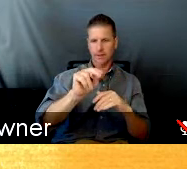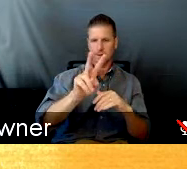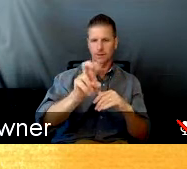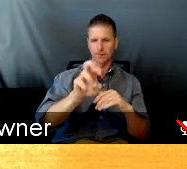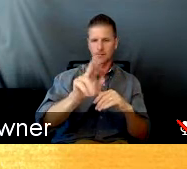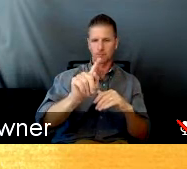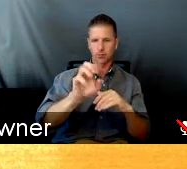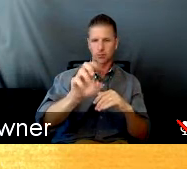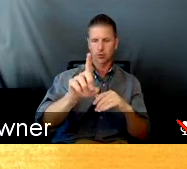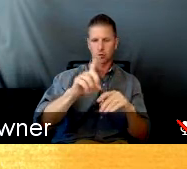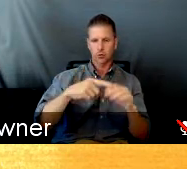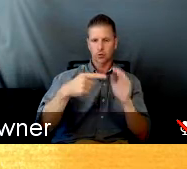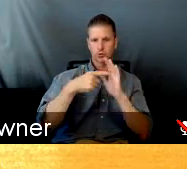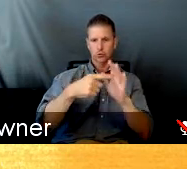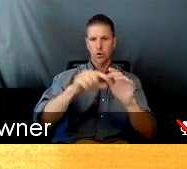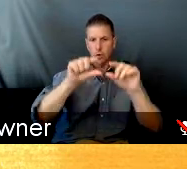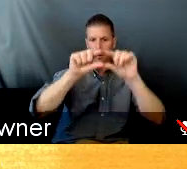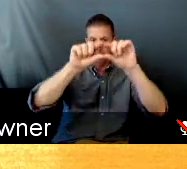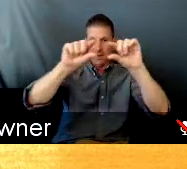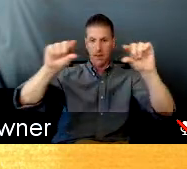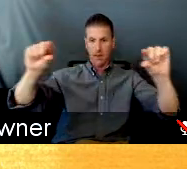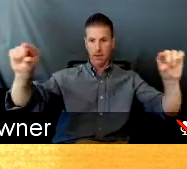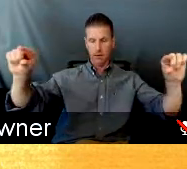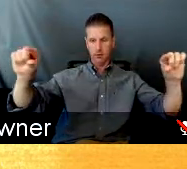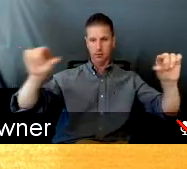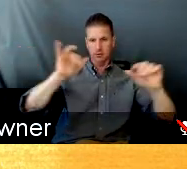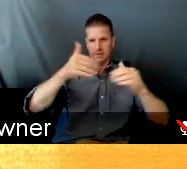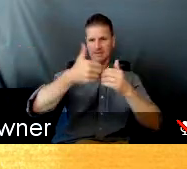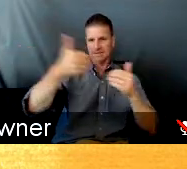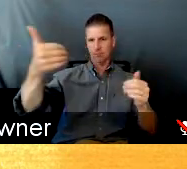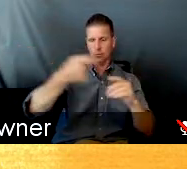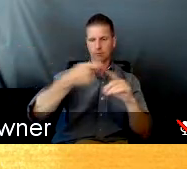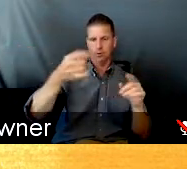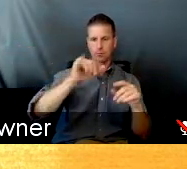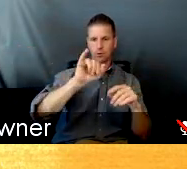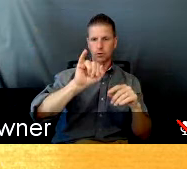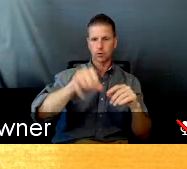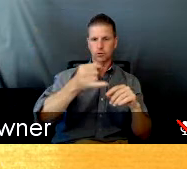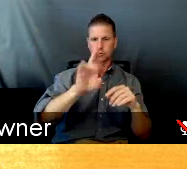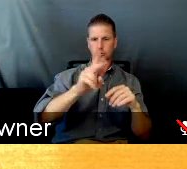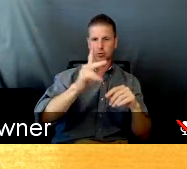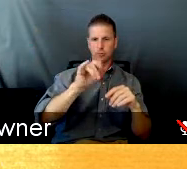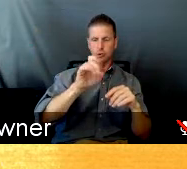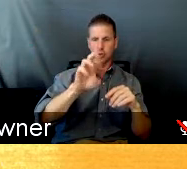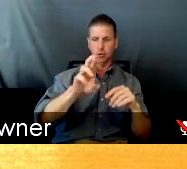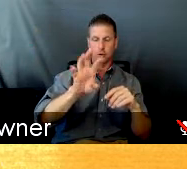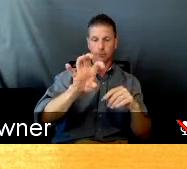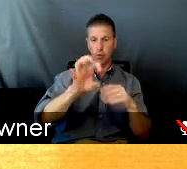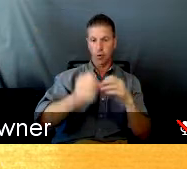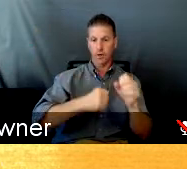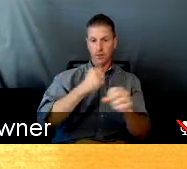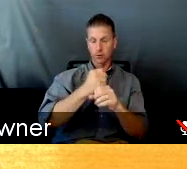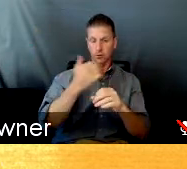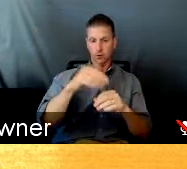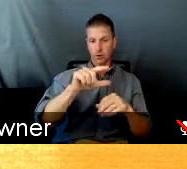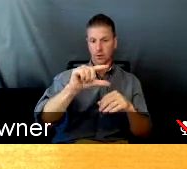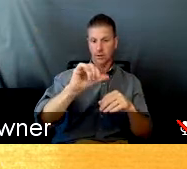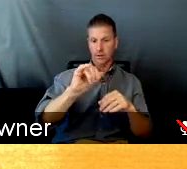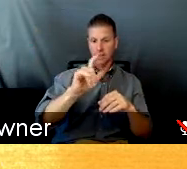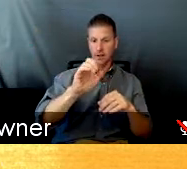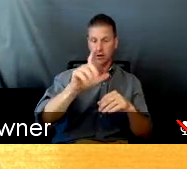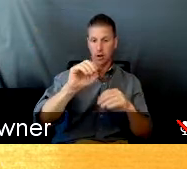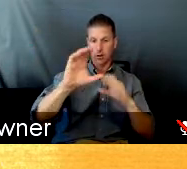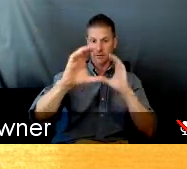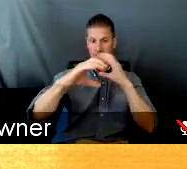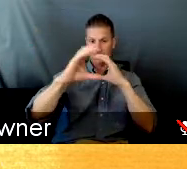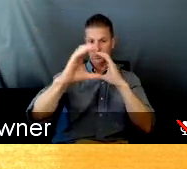this band across the top here that's separated from Jupiter. 400 years ago, Galileo turned the telescope